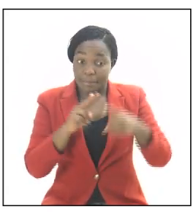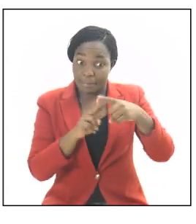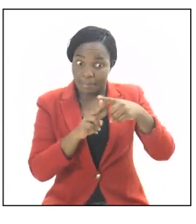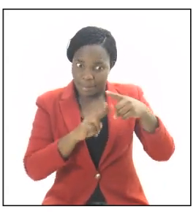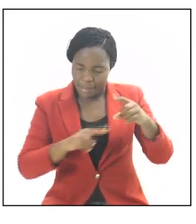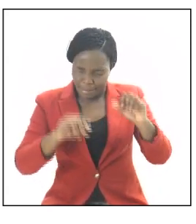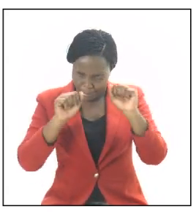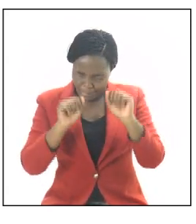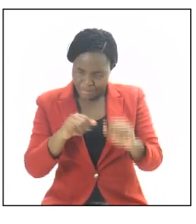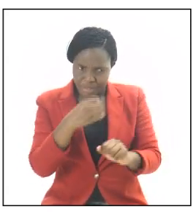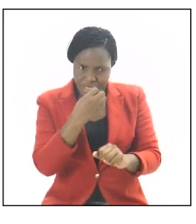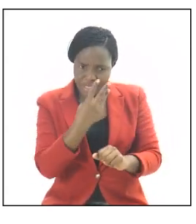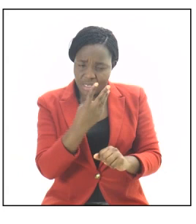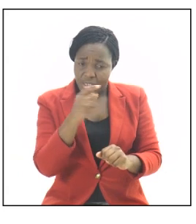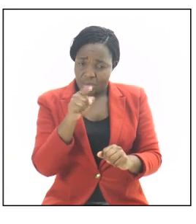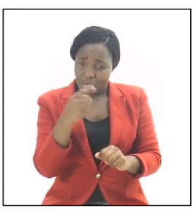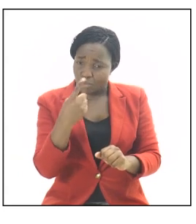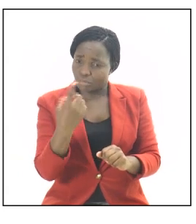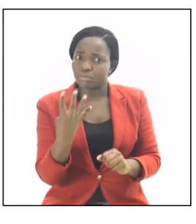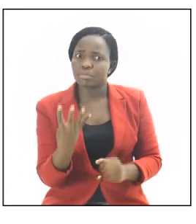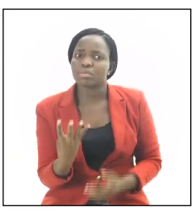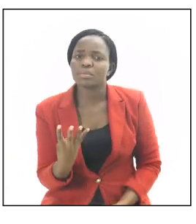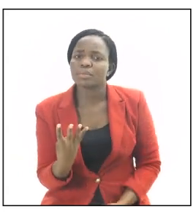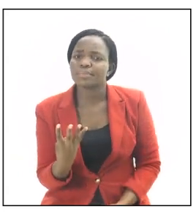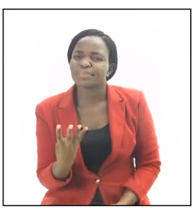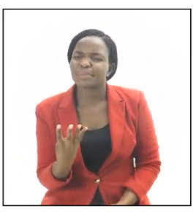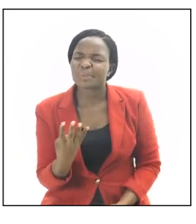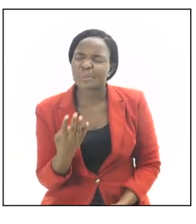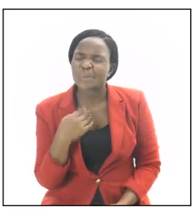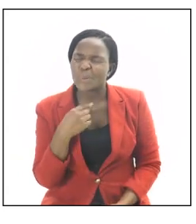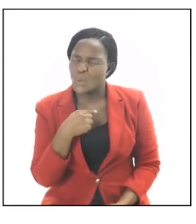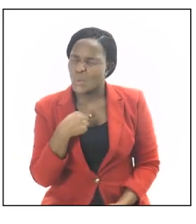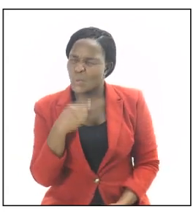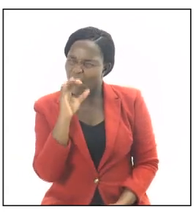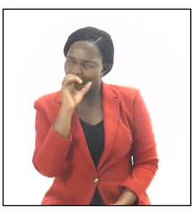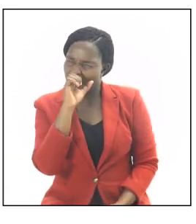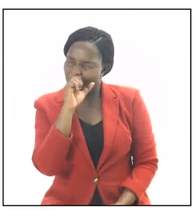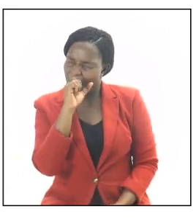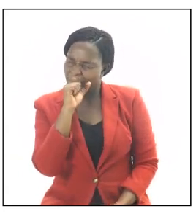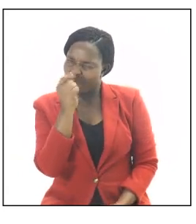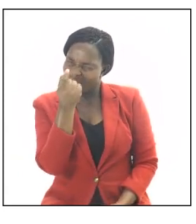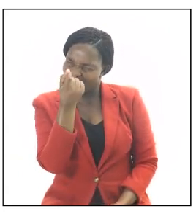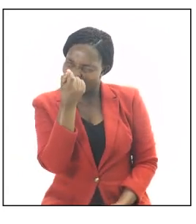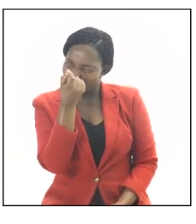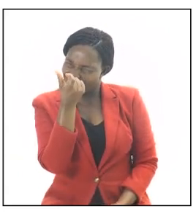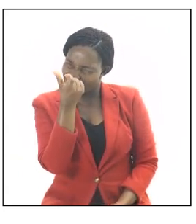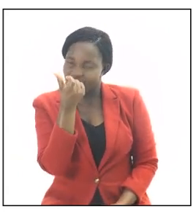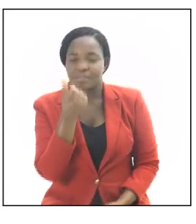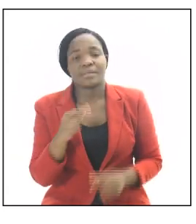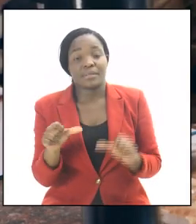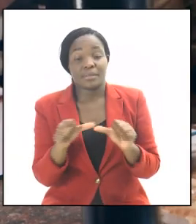be 3.14. So there was indeed a small measurement error.